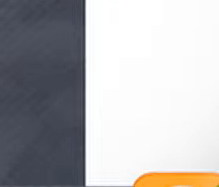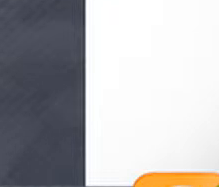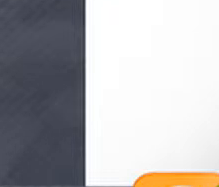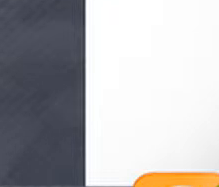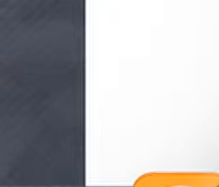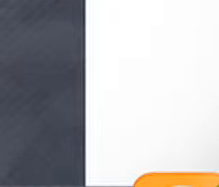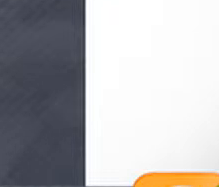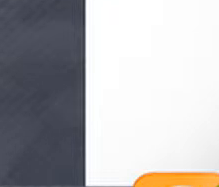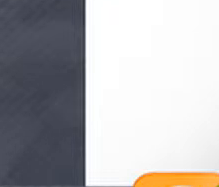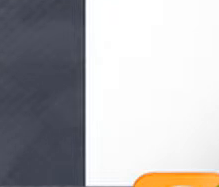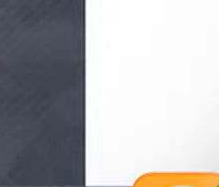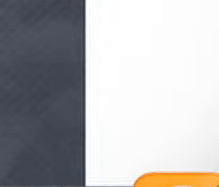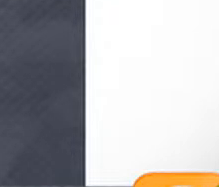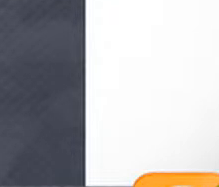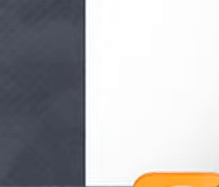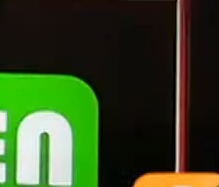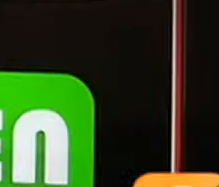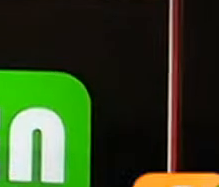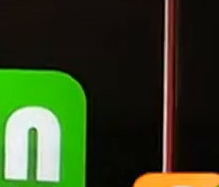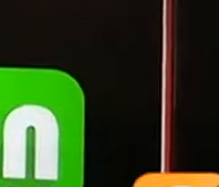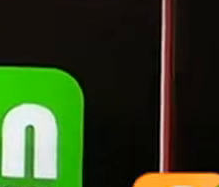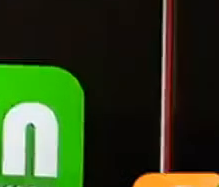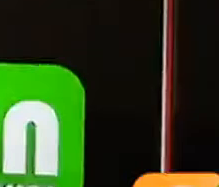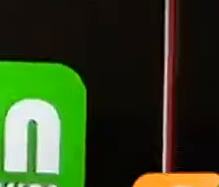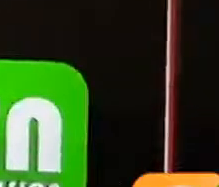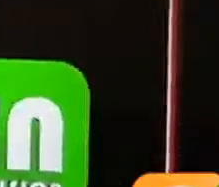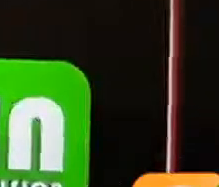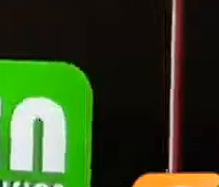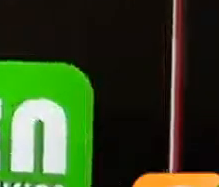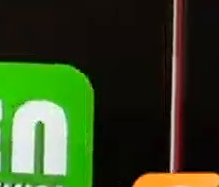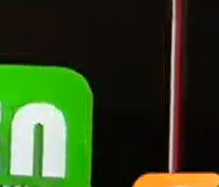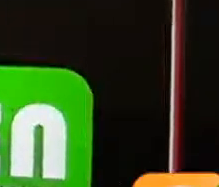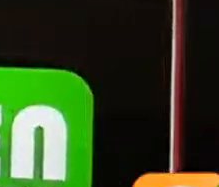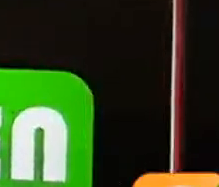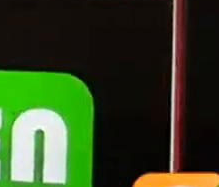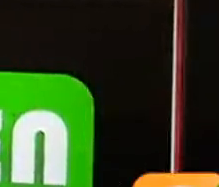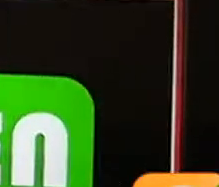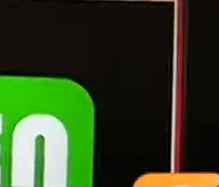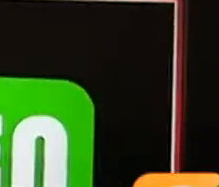information, and high level of technology used. Lillian Muli, Citizen TV.